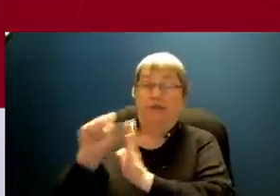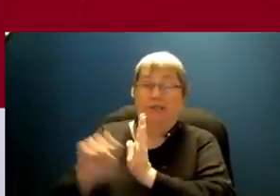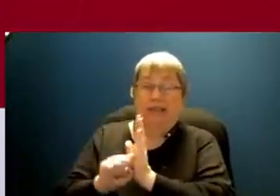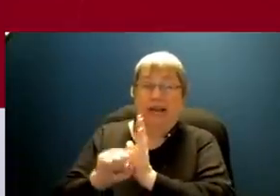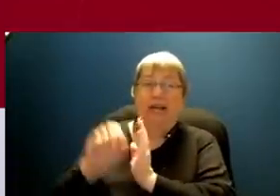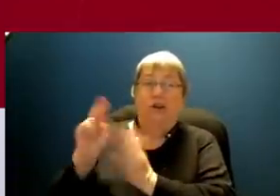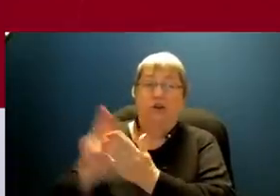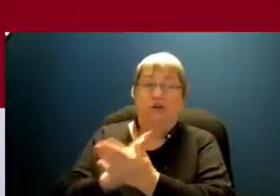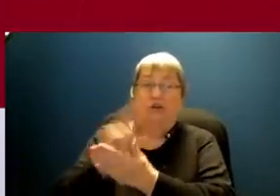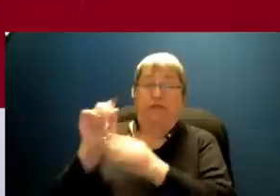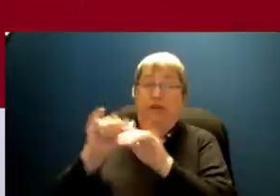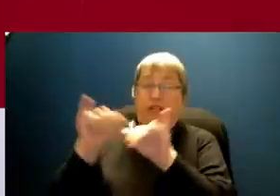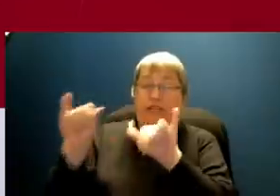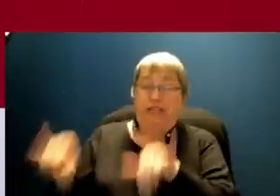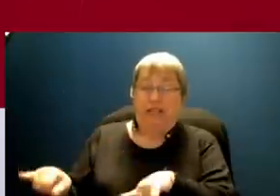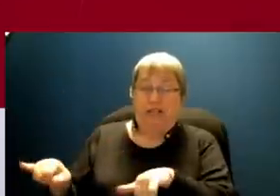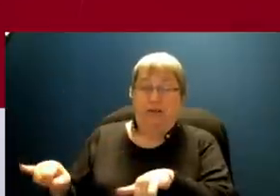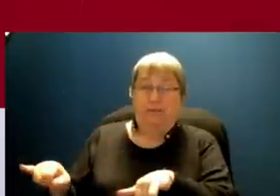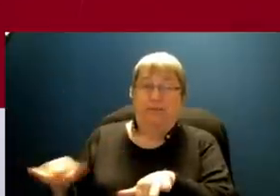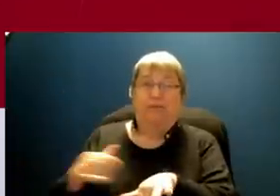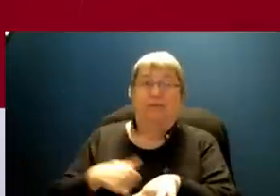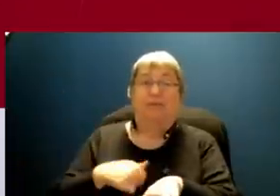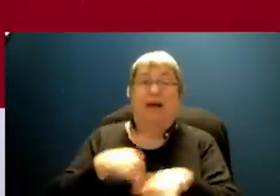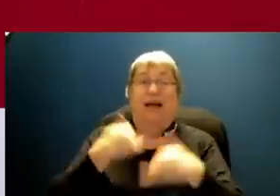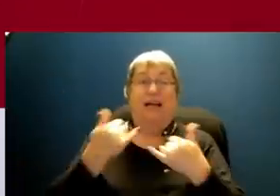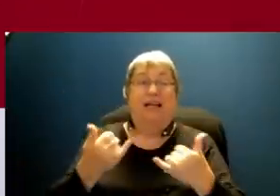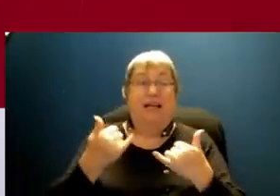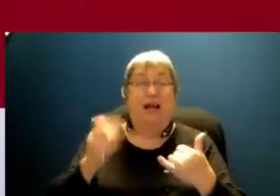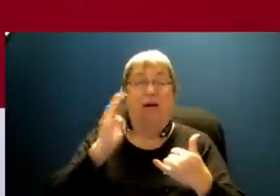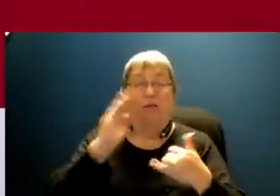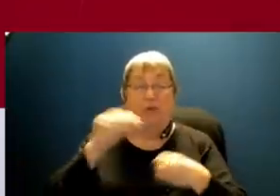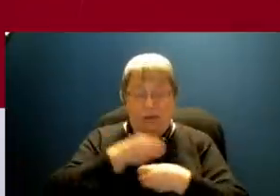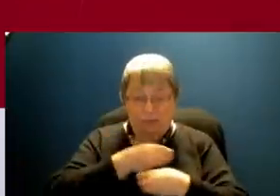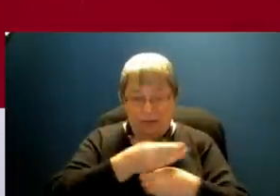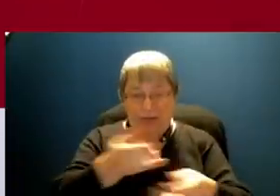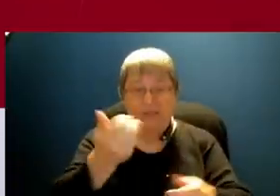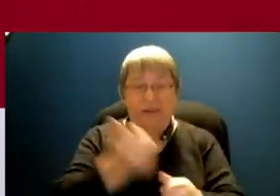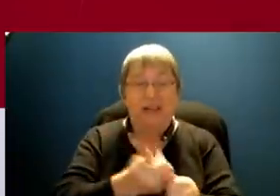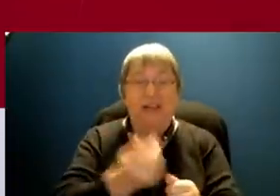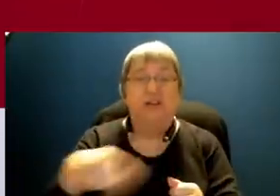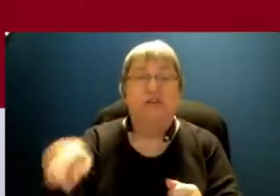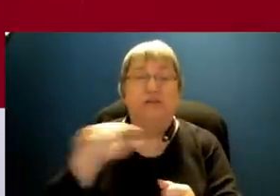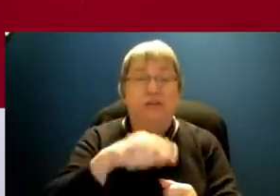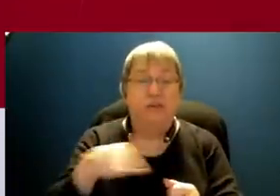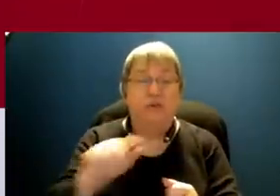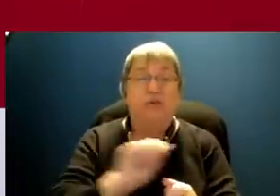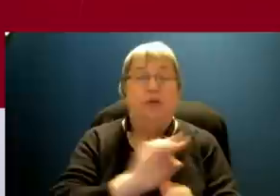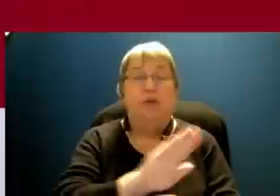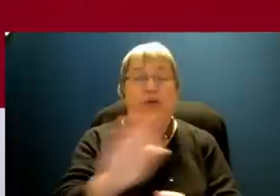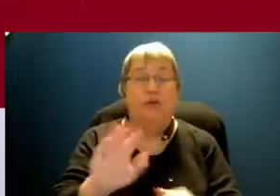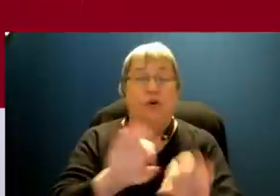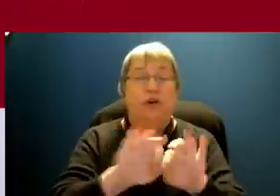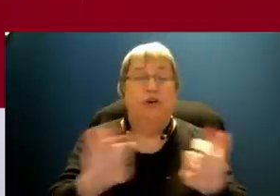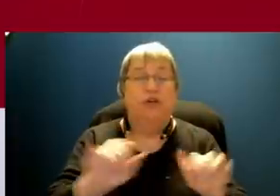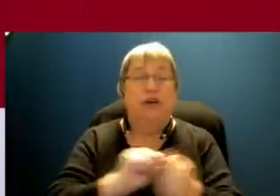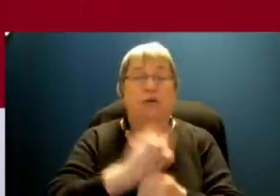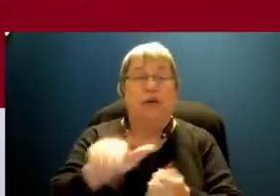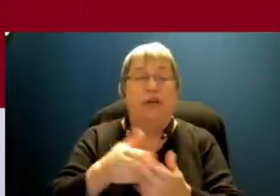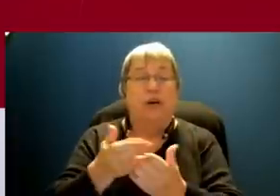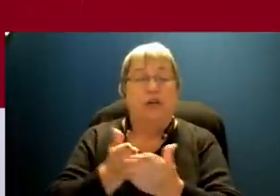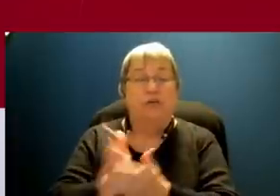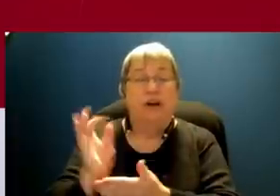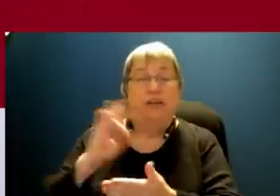System Board of Governors, I hereby confer upon each of you the recommended degree with all of its rights, privileges,